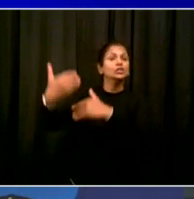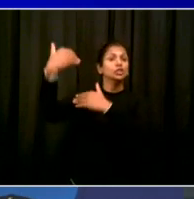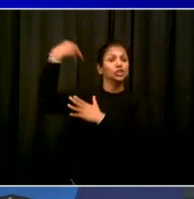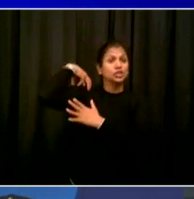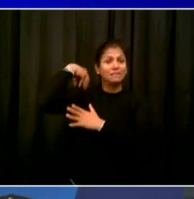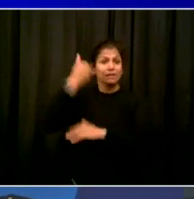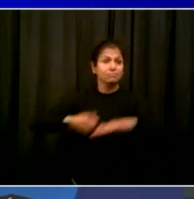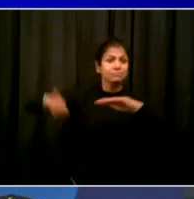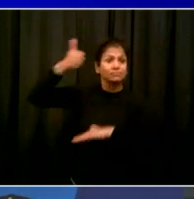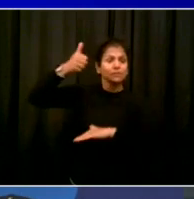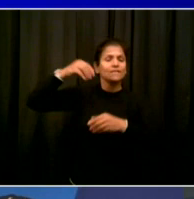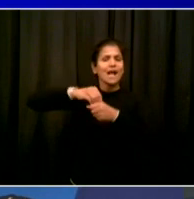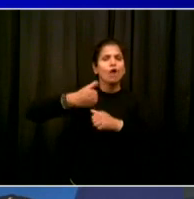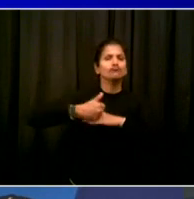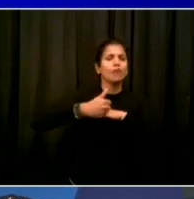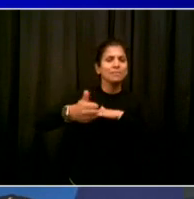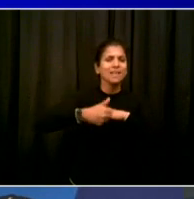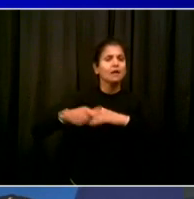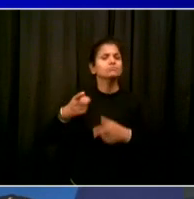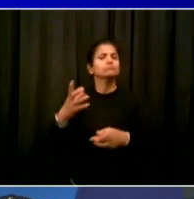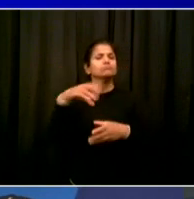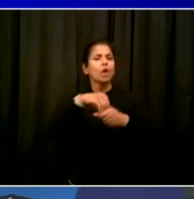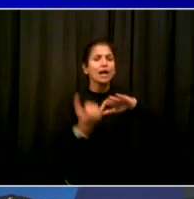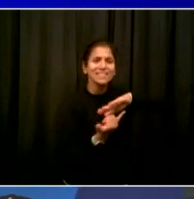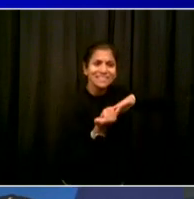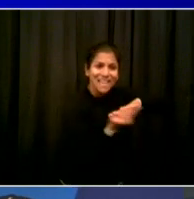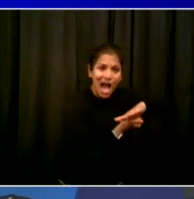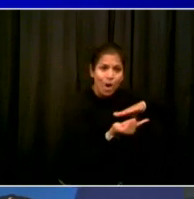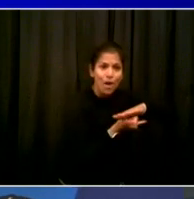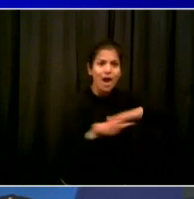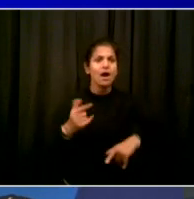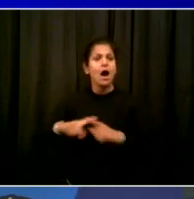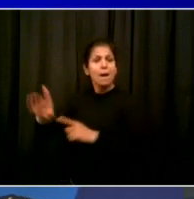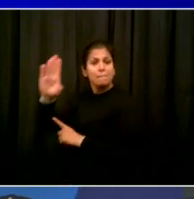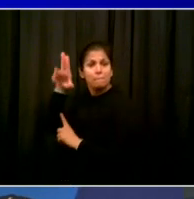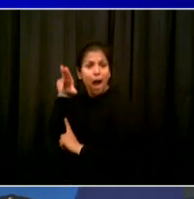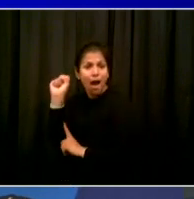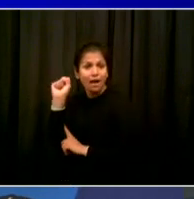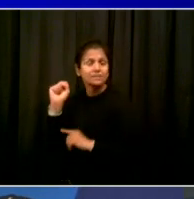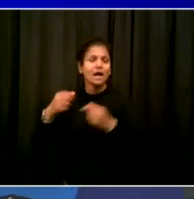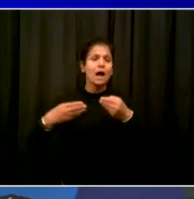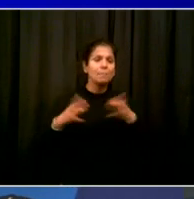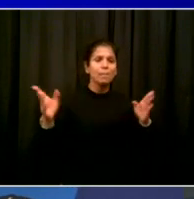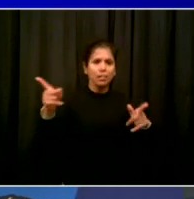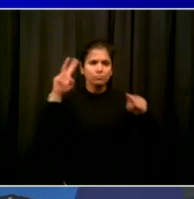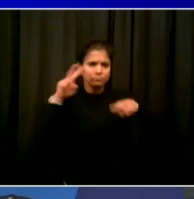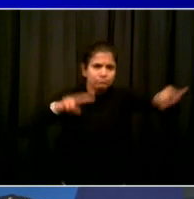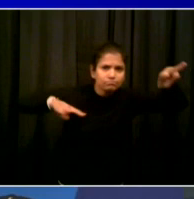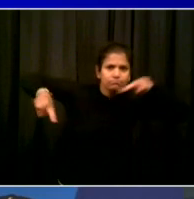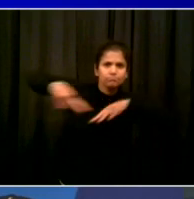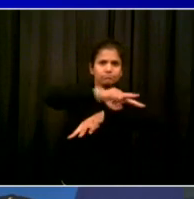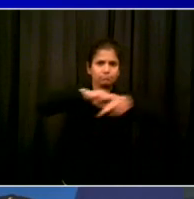and replacing Chief Eddie Delatorre as the Chief of Transit for the nation's largest transit police.